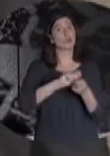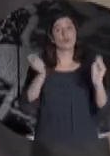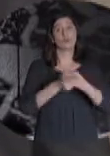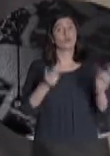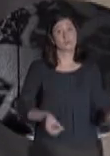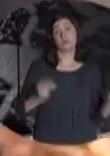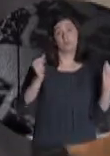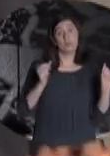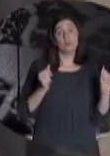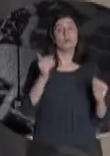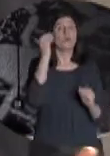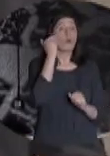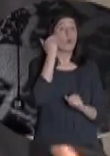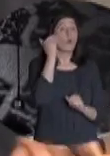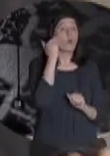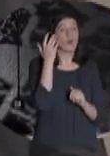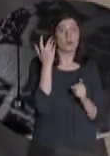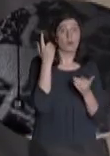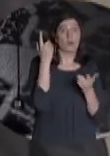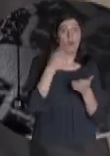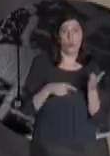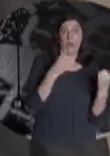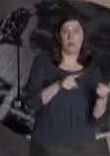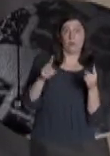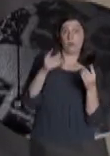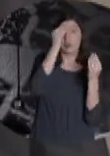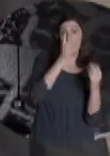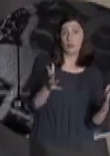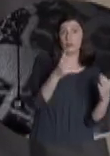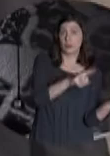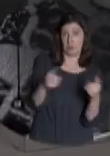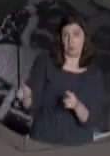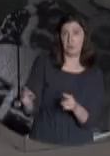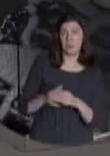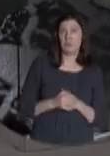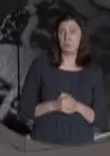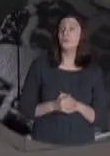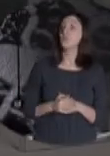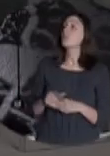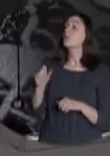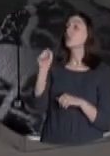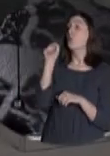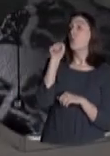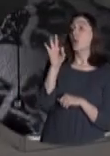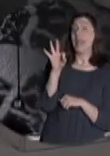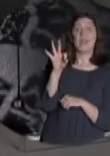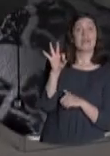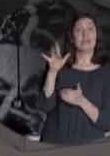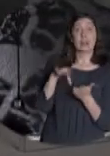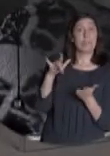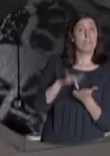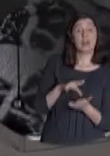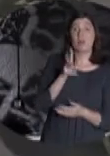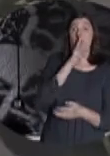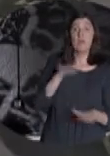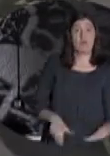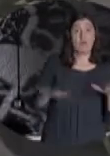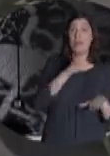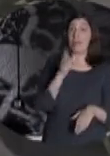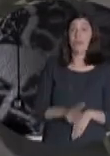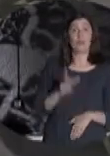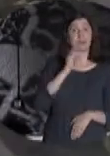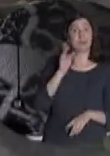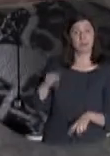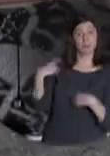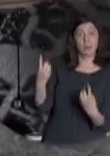quickly. And so always be alert for what information is coming out when these things are happening. Now, what should you do if you are in the middle of a flood and you've never experienced